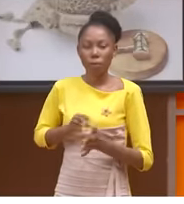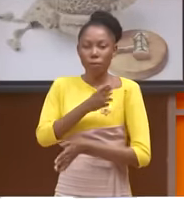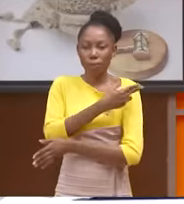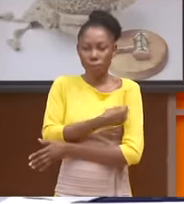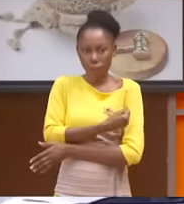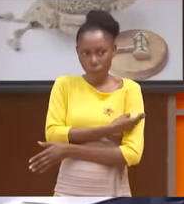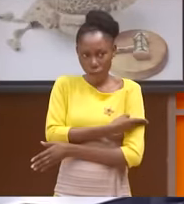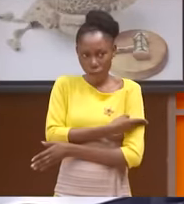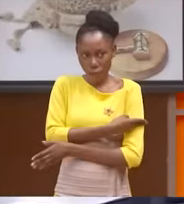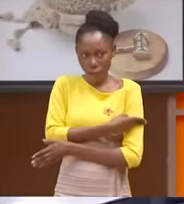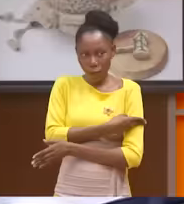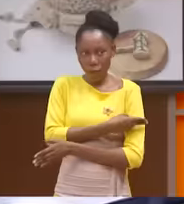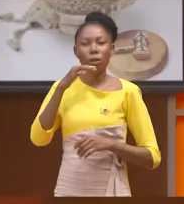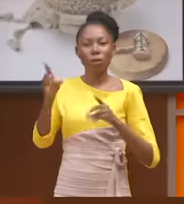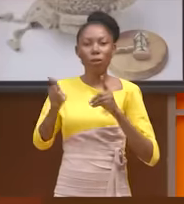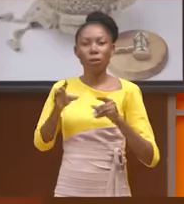medical,